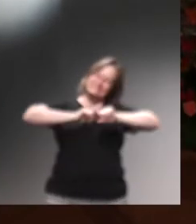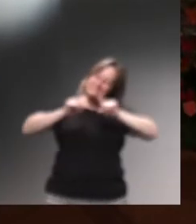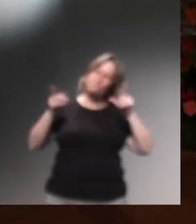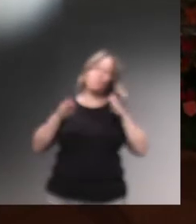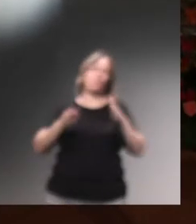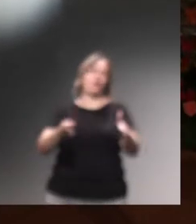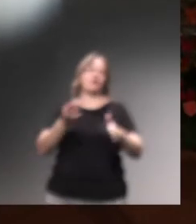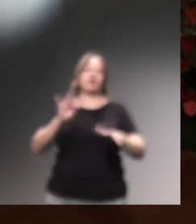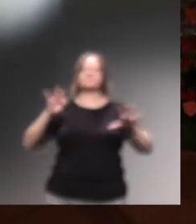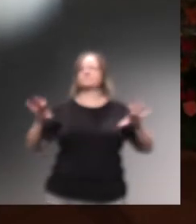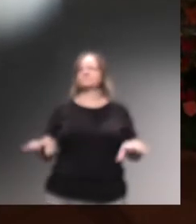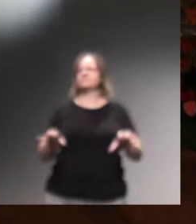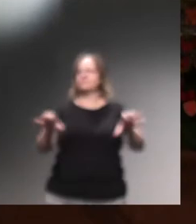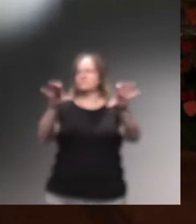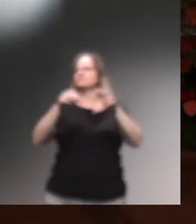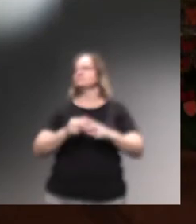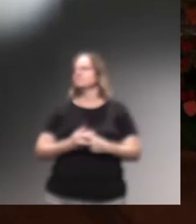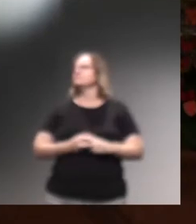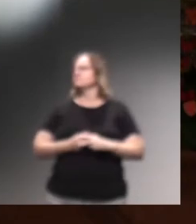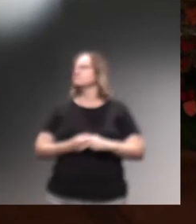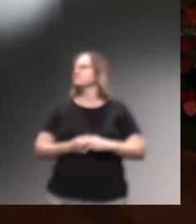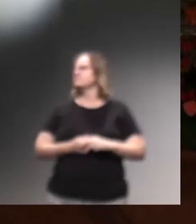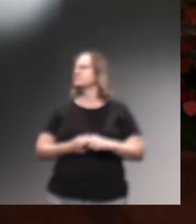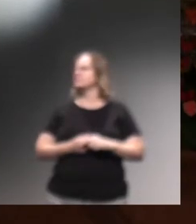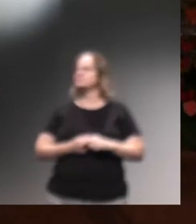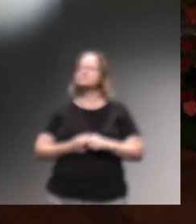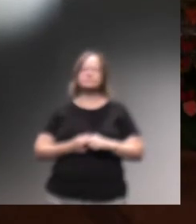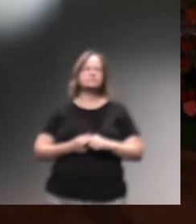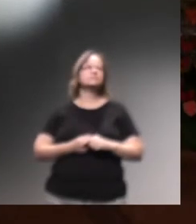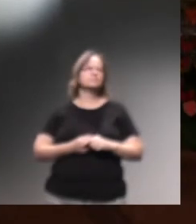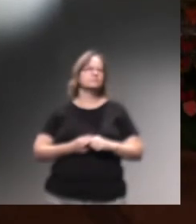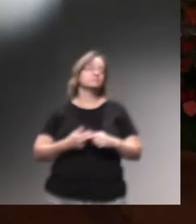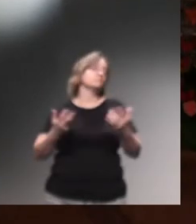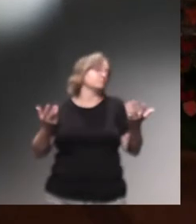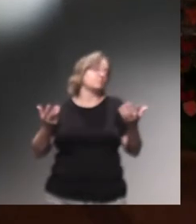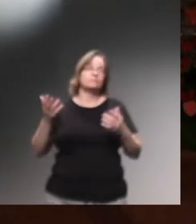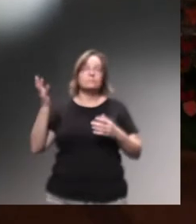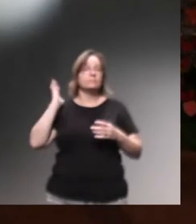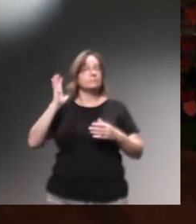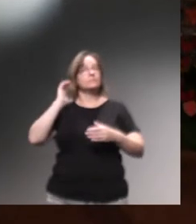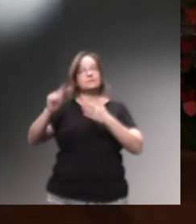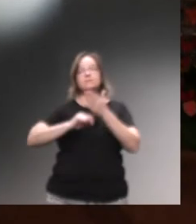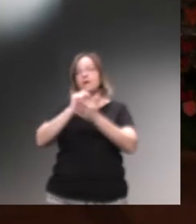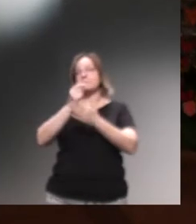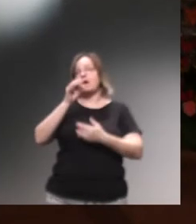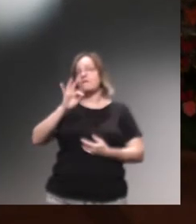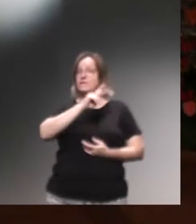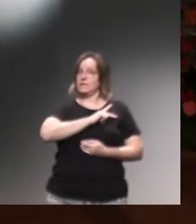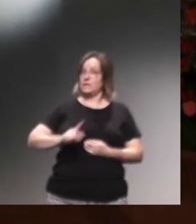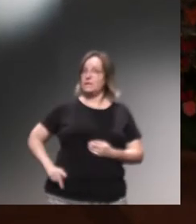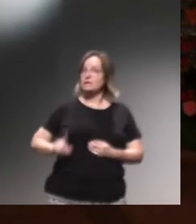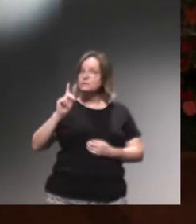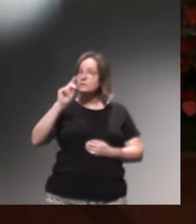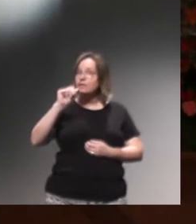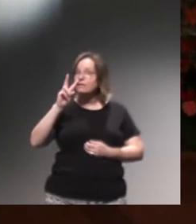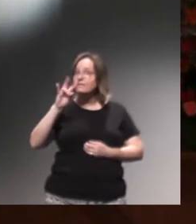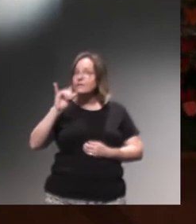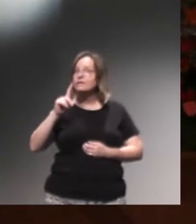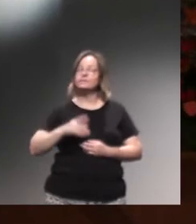And so whether it was in the time of King David or the time of